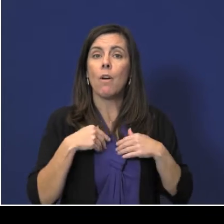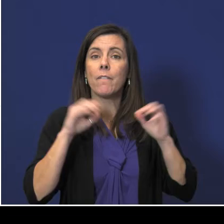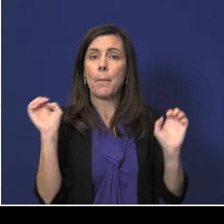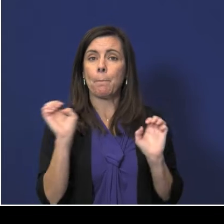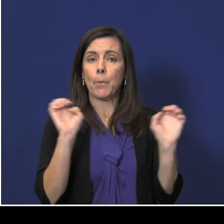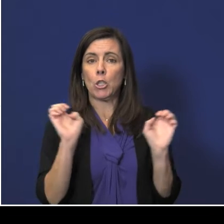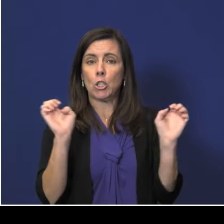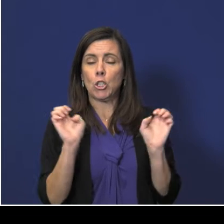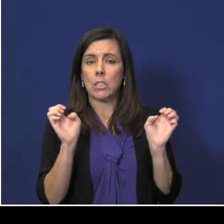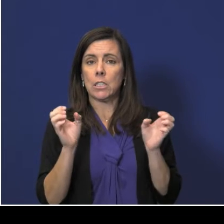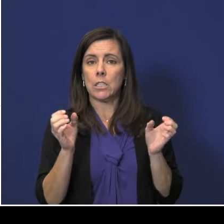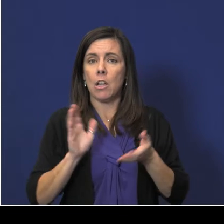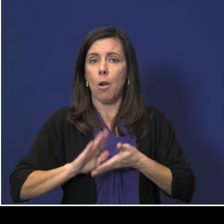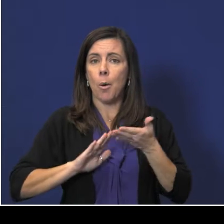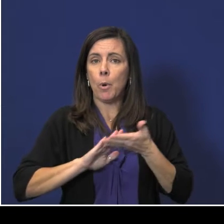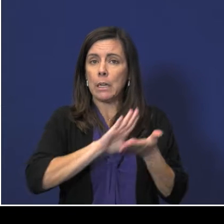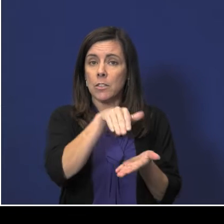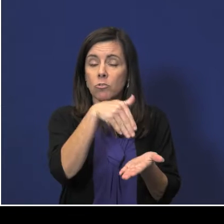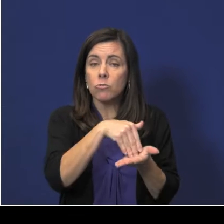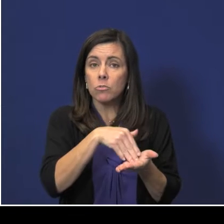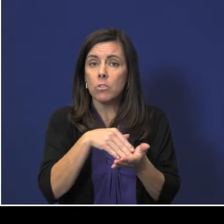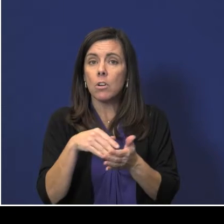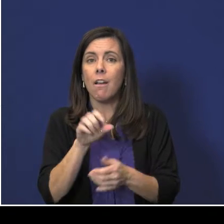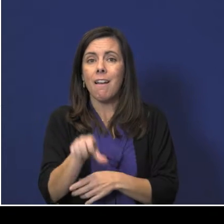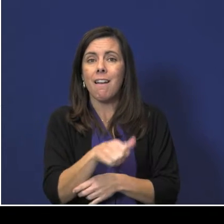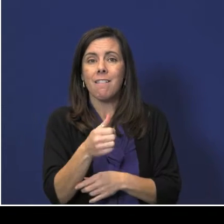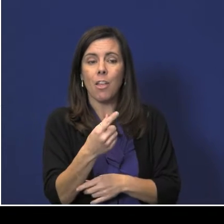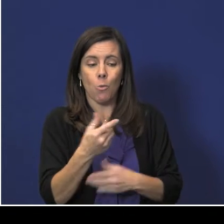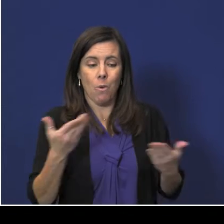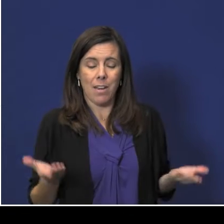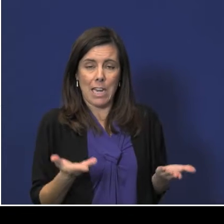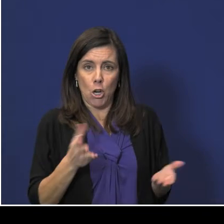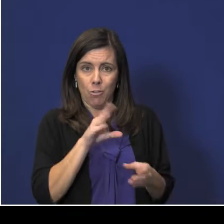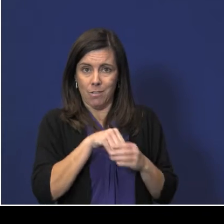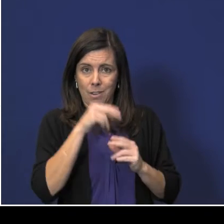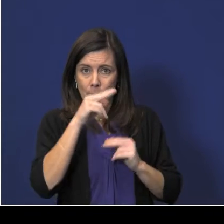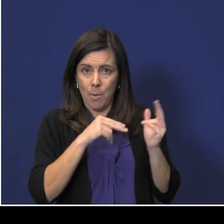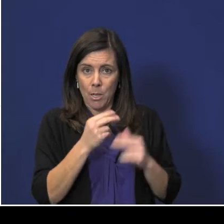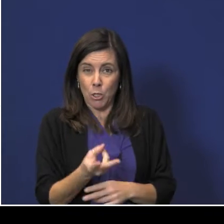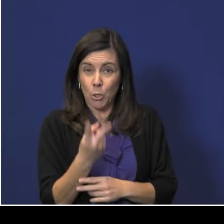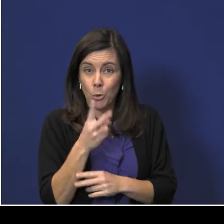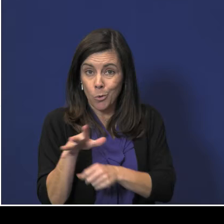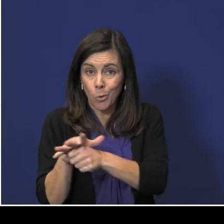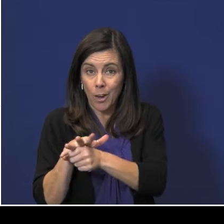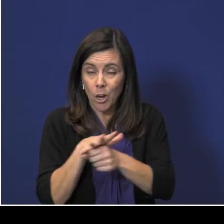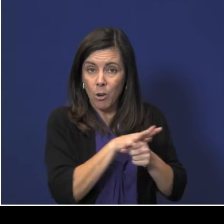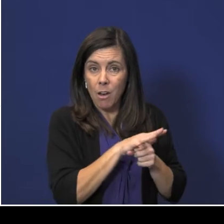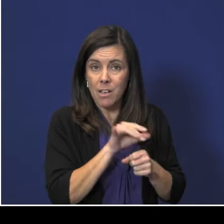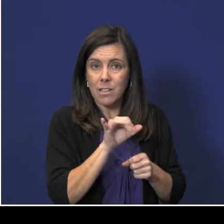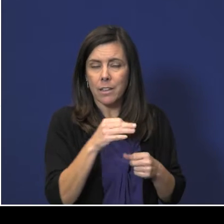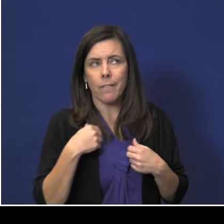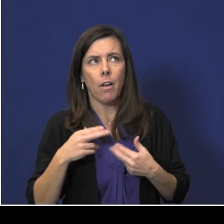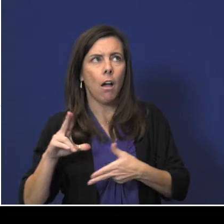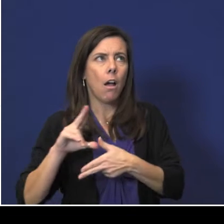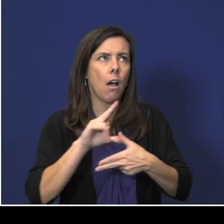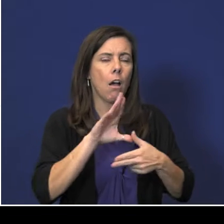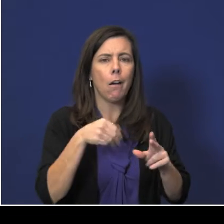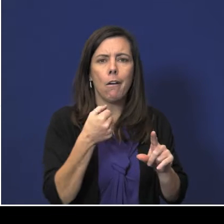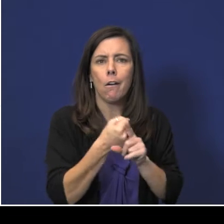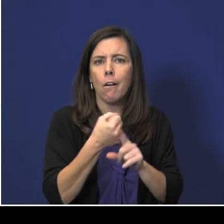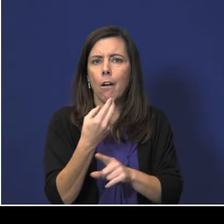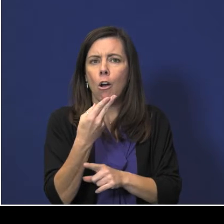as well. There will be also another one here in the building. So 2 other areas, again, in case of a Harvey event or any other type